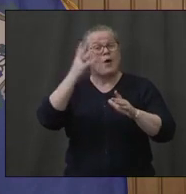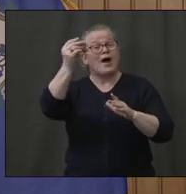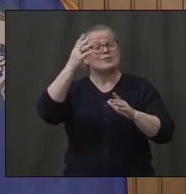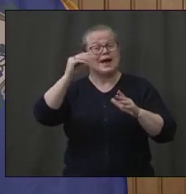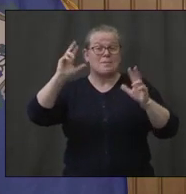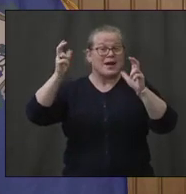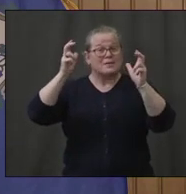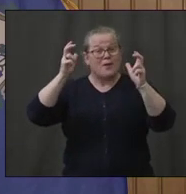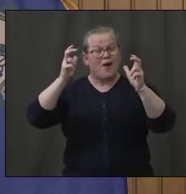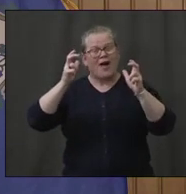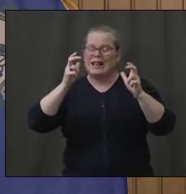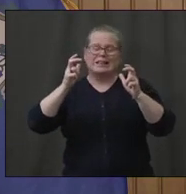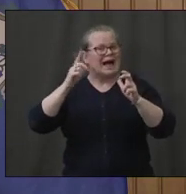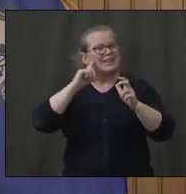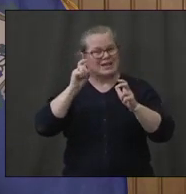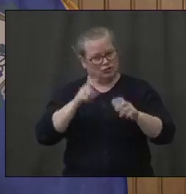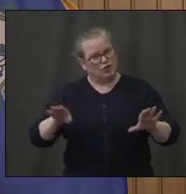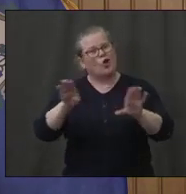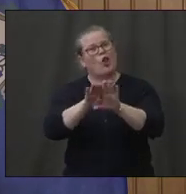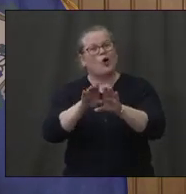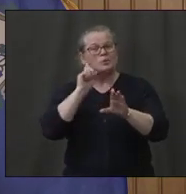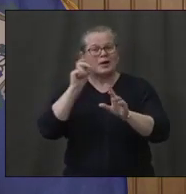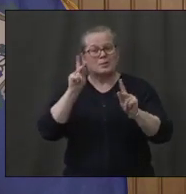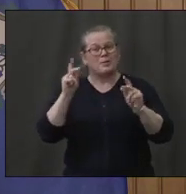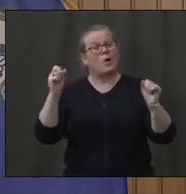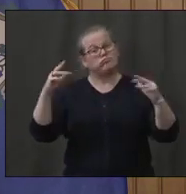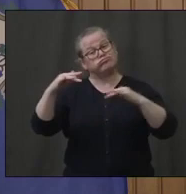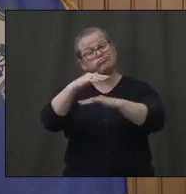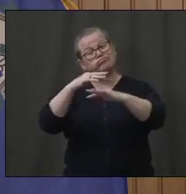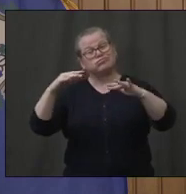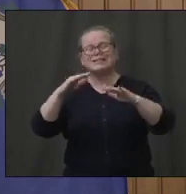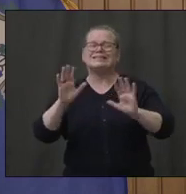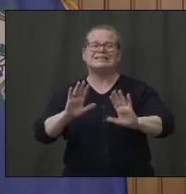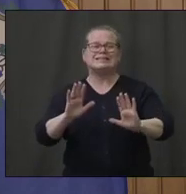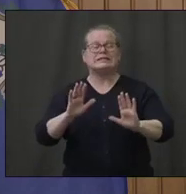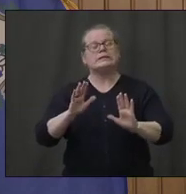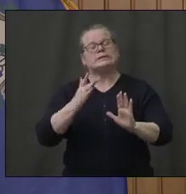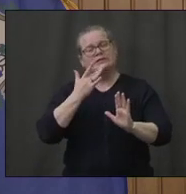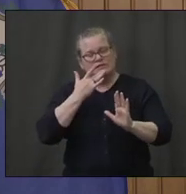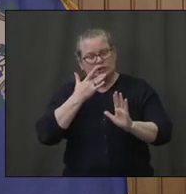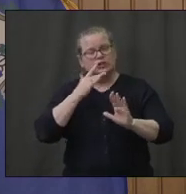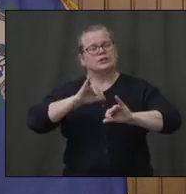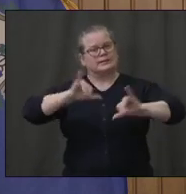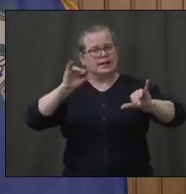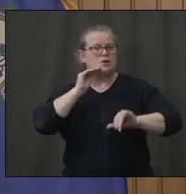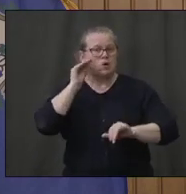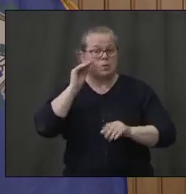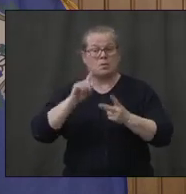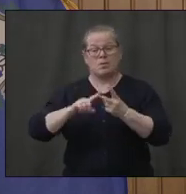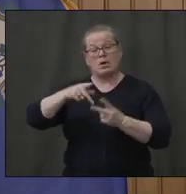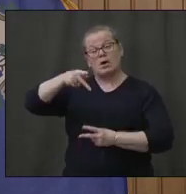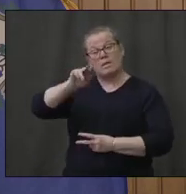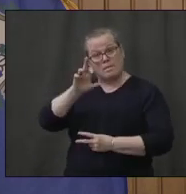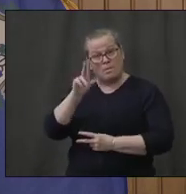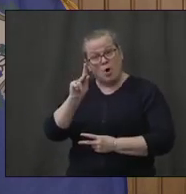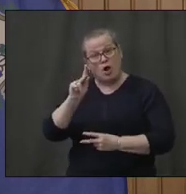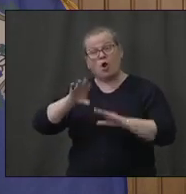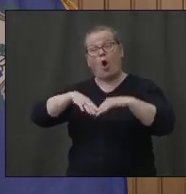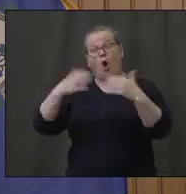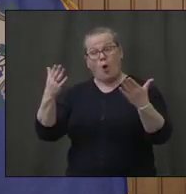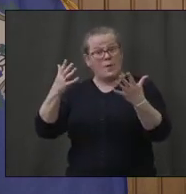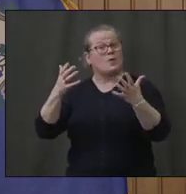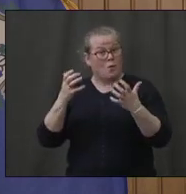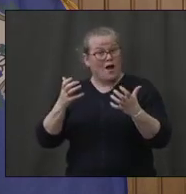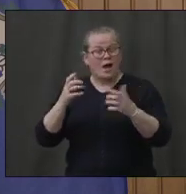come down. I want to keep parks open as long as I can, but you better honor the social distancing, because this is the month where it